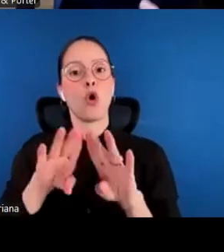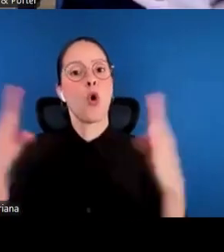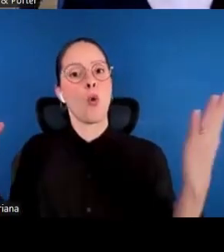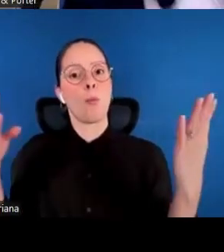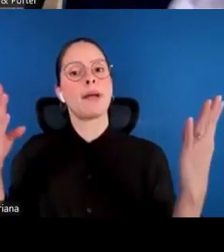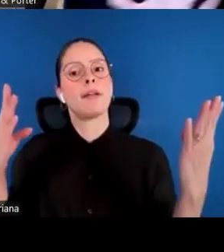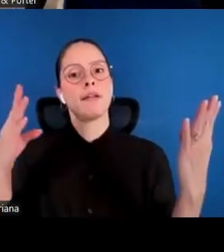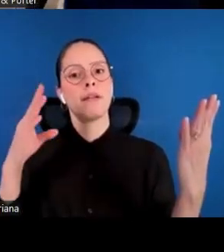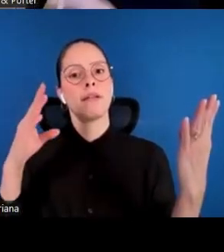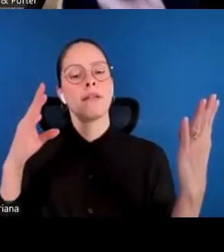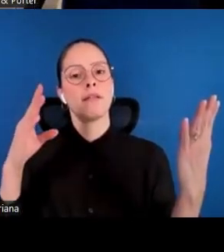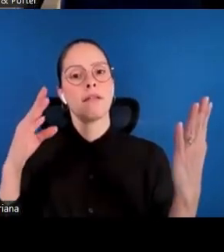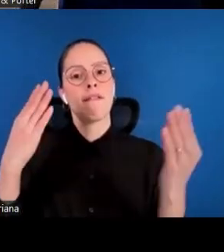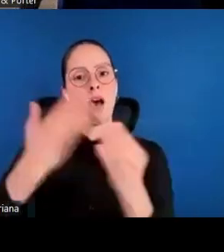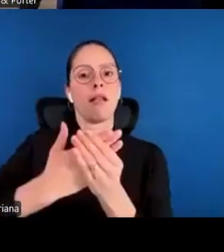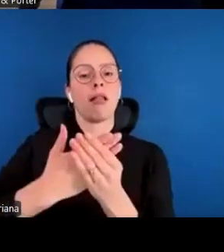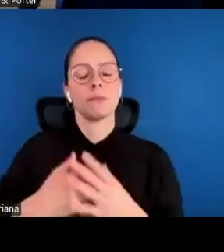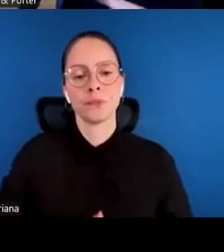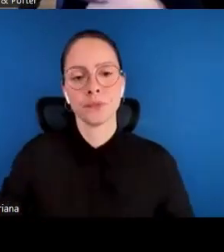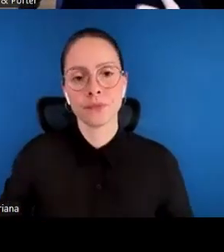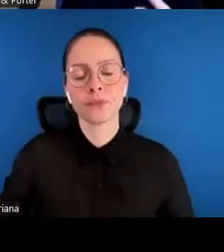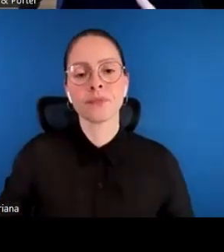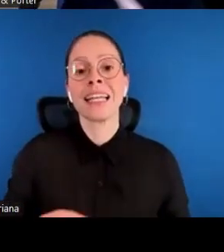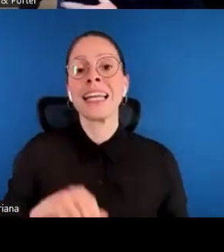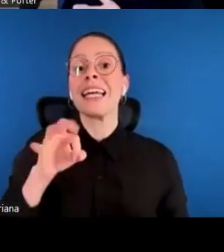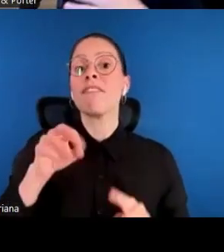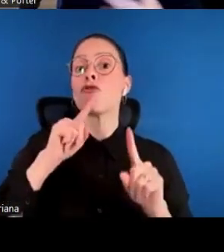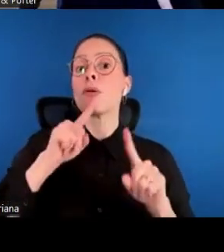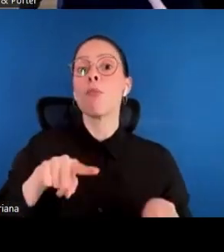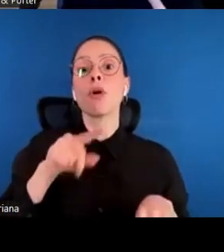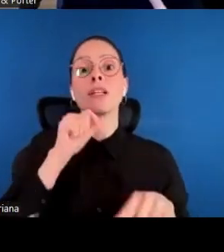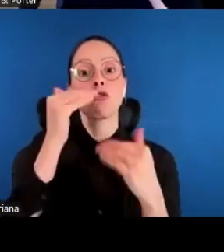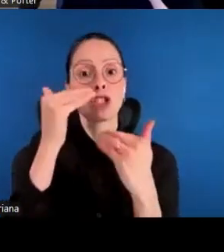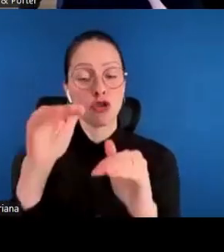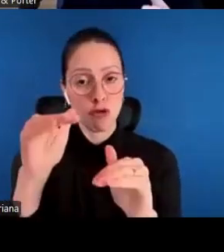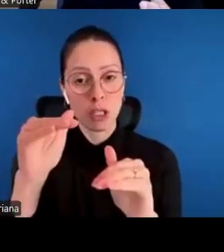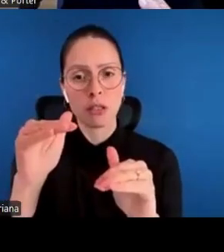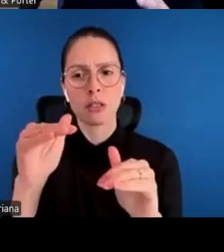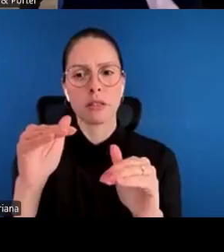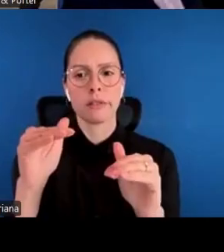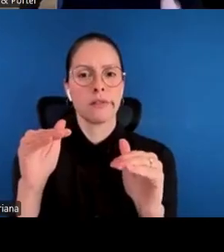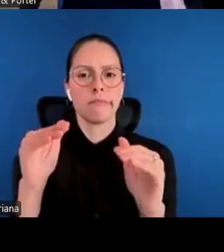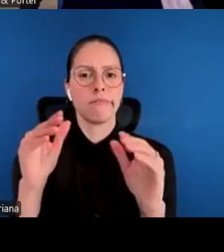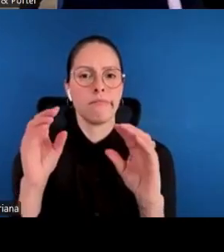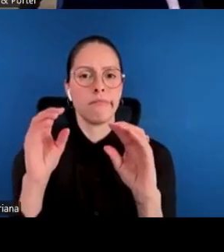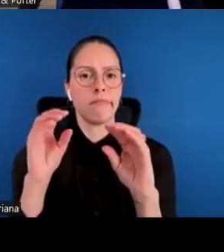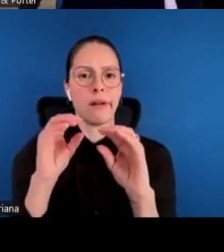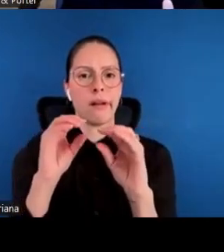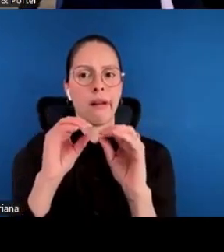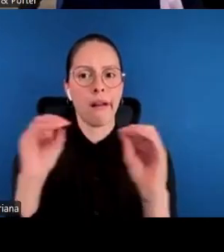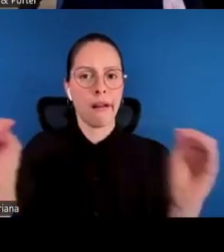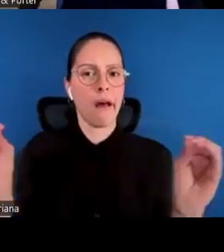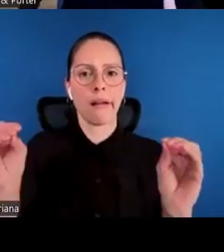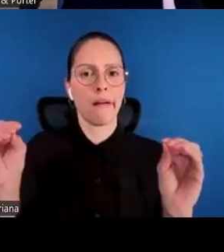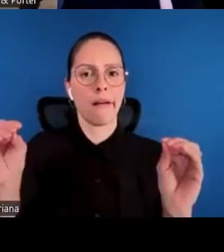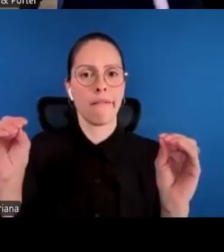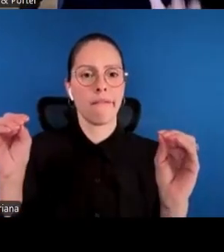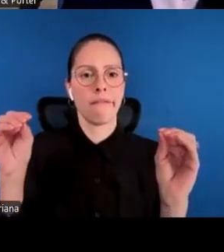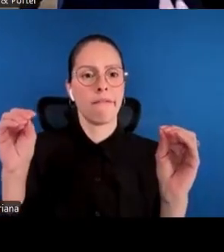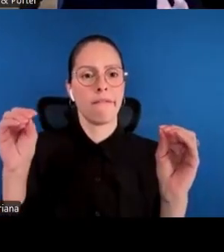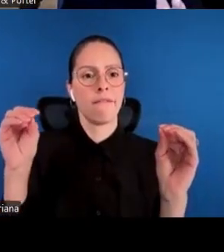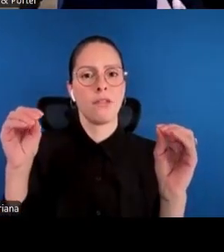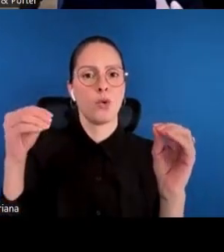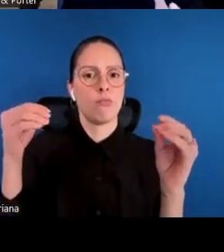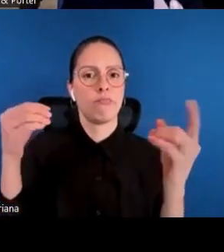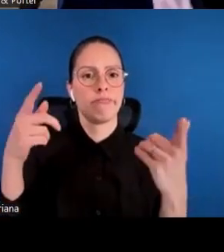investigation. If a report is unrestricted, as I mentioned before, none of those things beyond the initial statement will happen. So